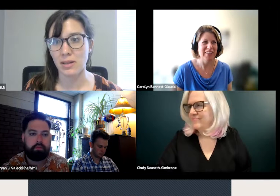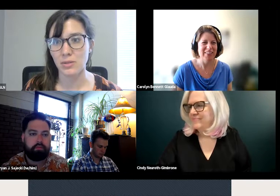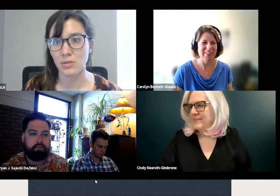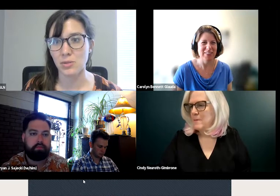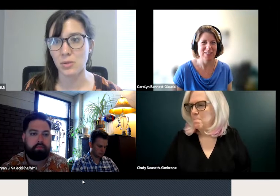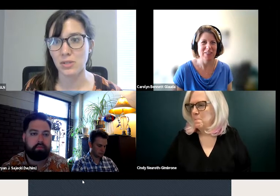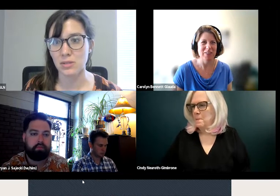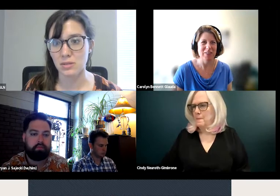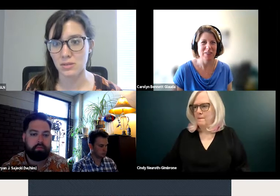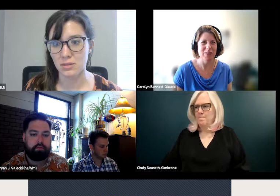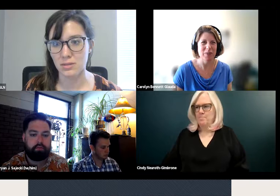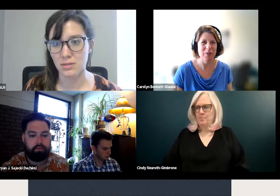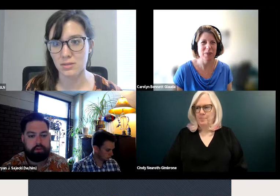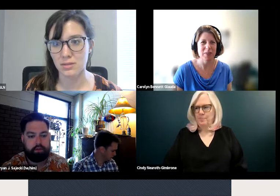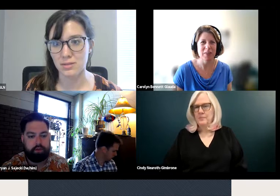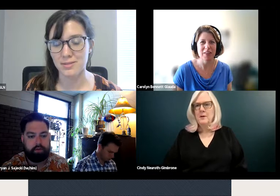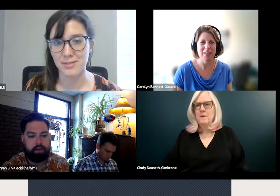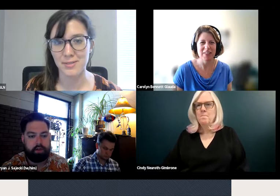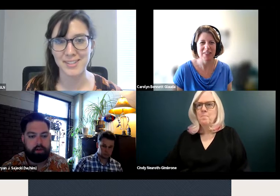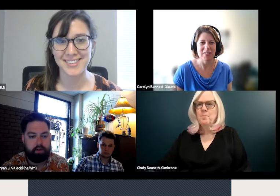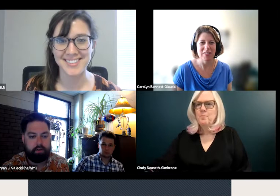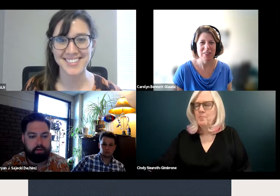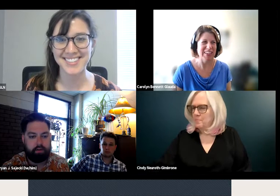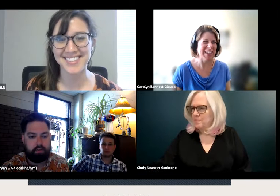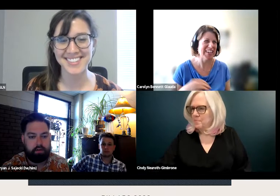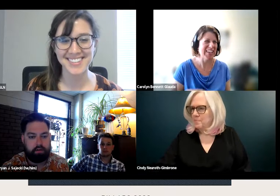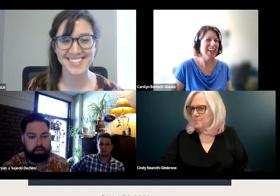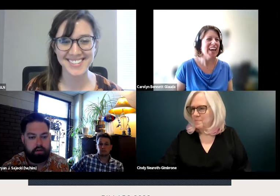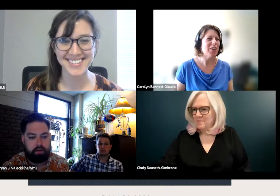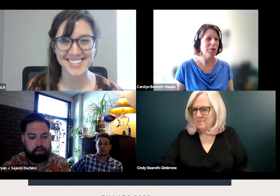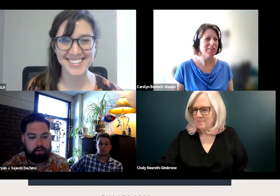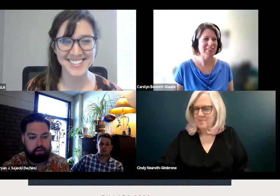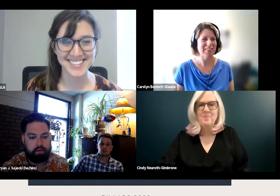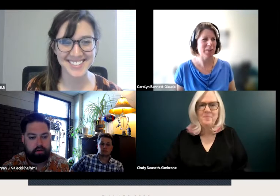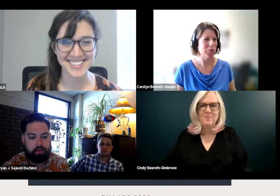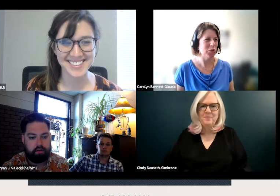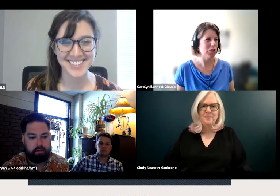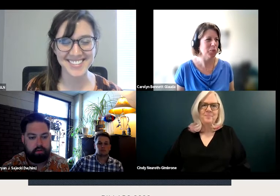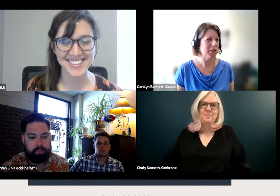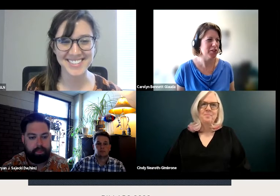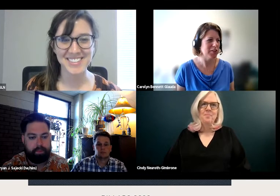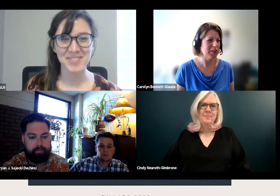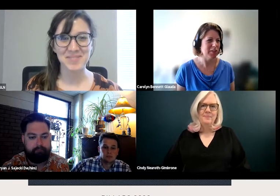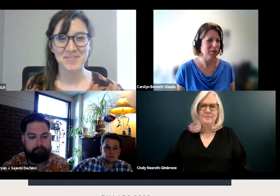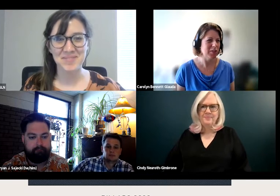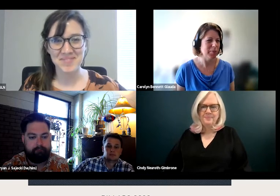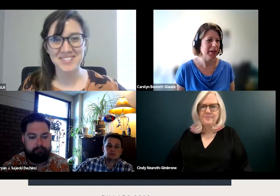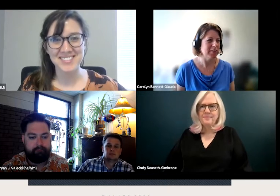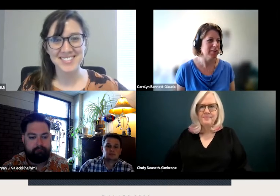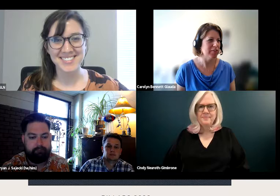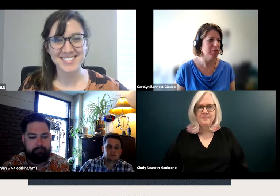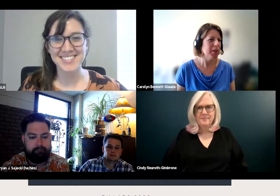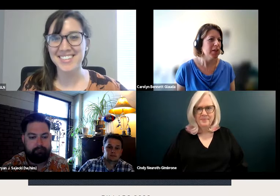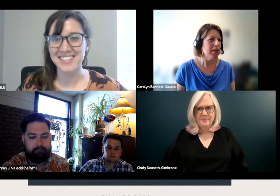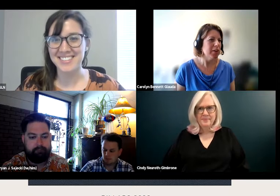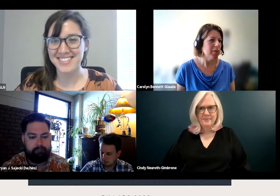We're glad you could join us for this. It's always nice to come to a Zoom meeting early because you can see the back